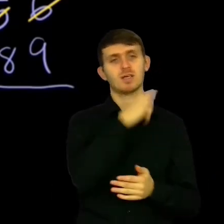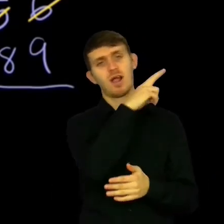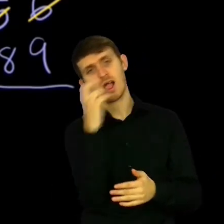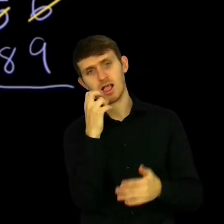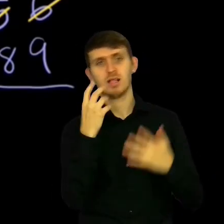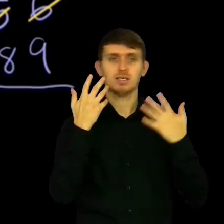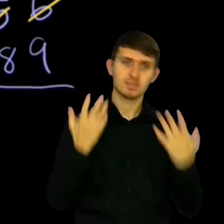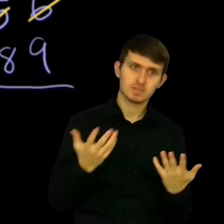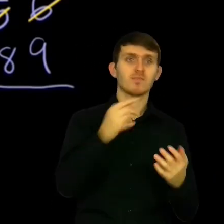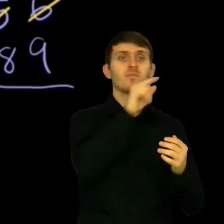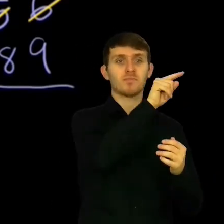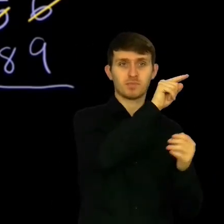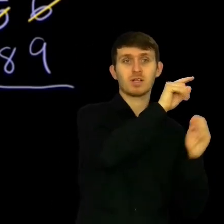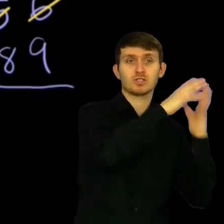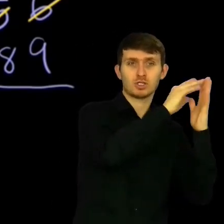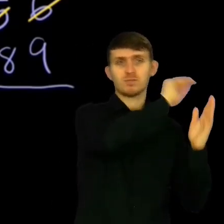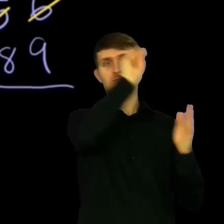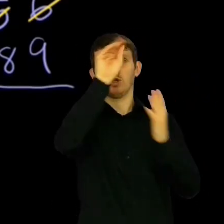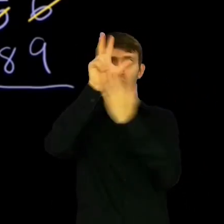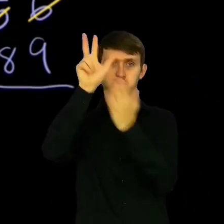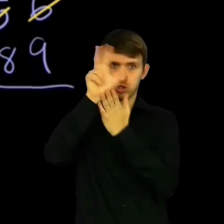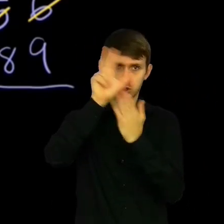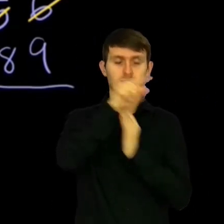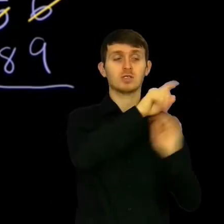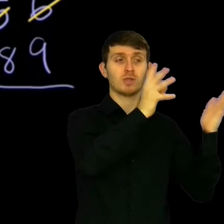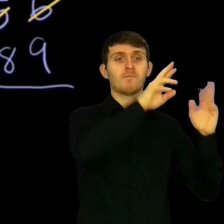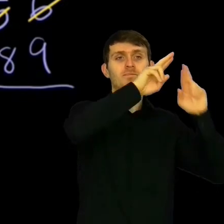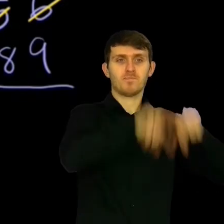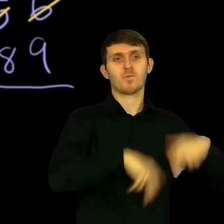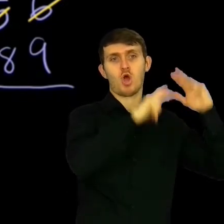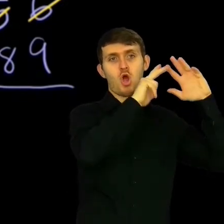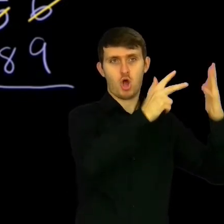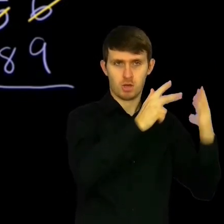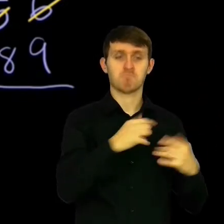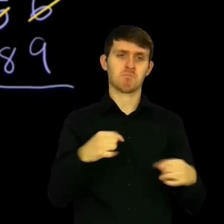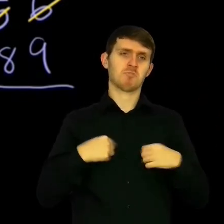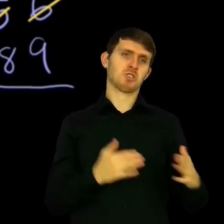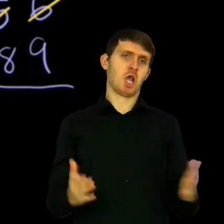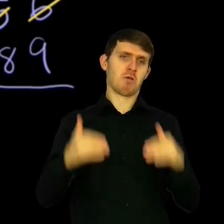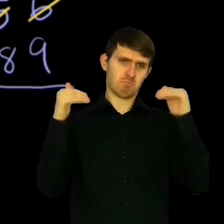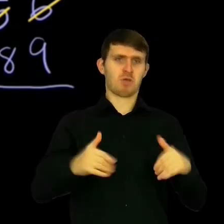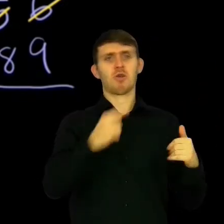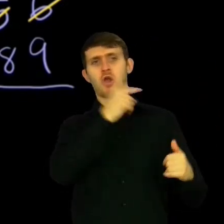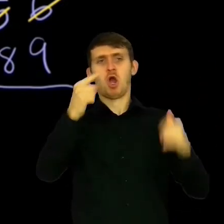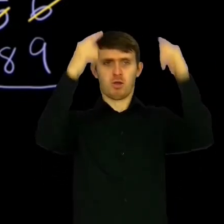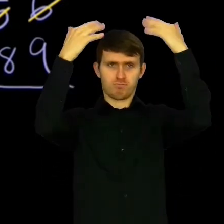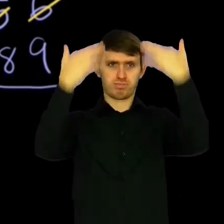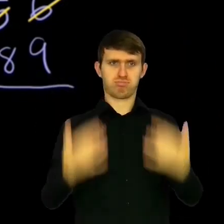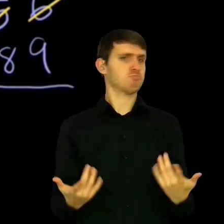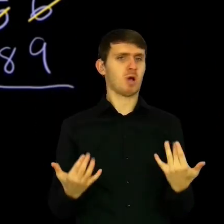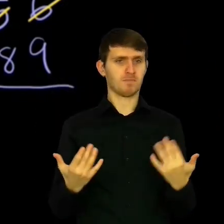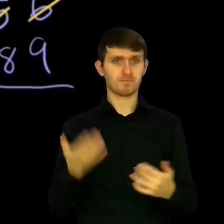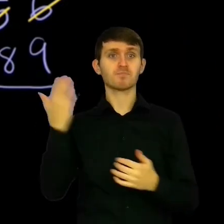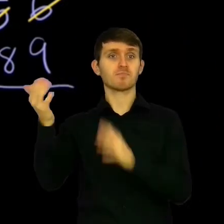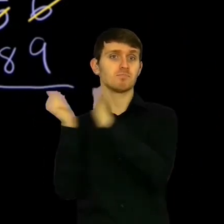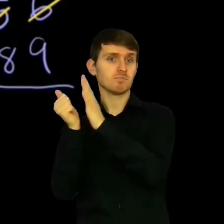5. Not cool, so to borrow again. That 3 becomes a 13, and then that 9 becomes an 8. And now I'm